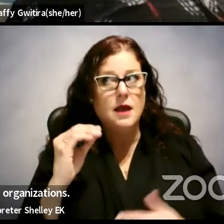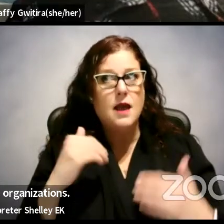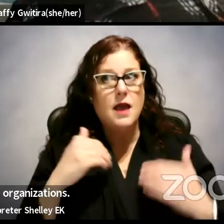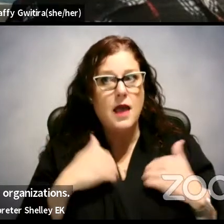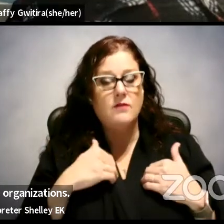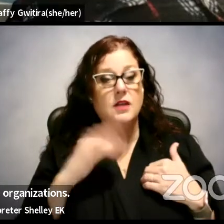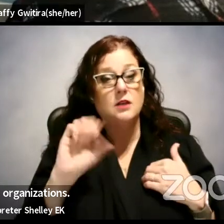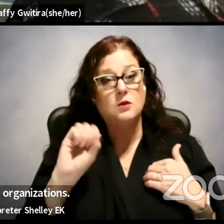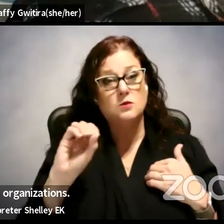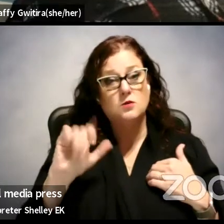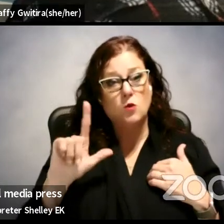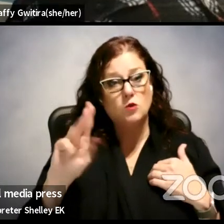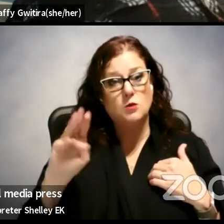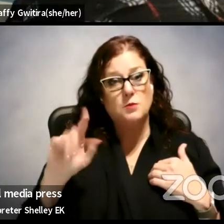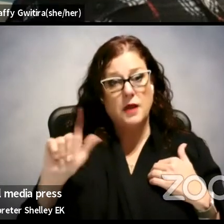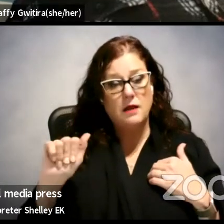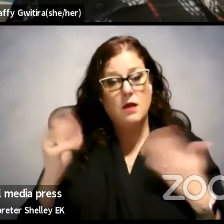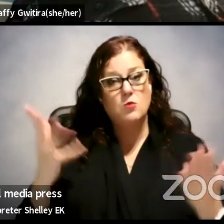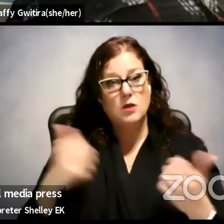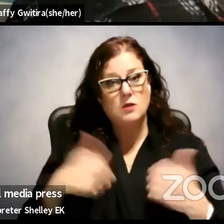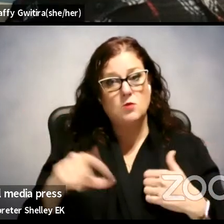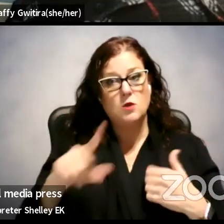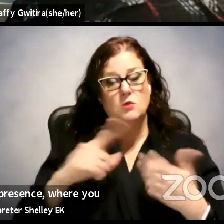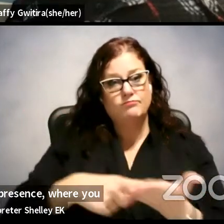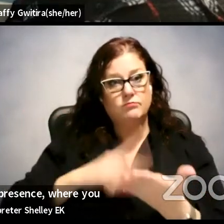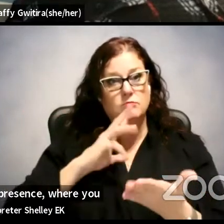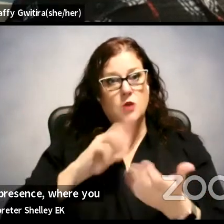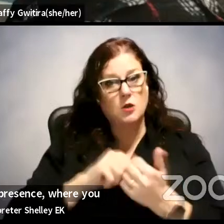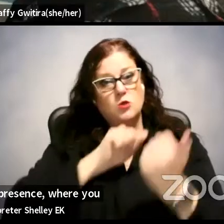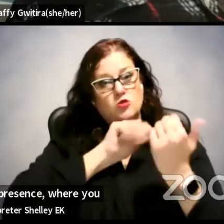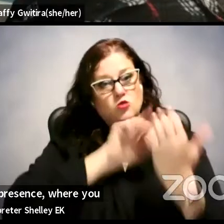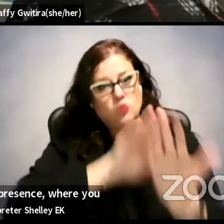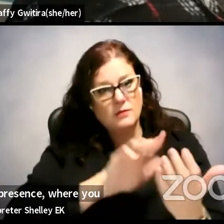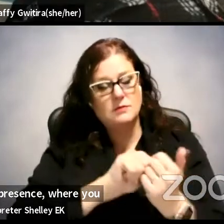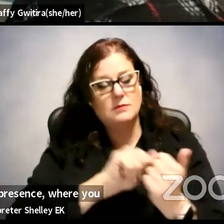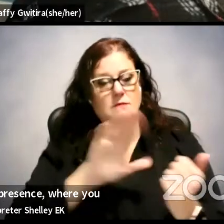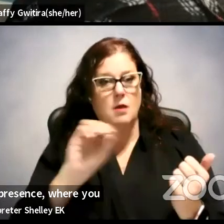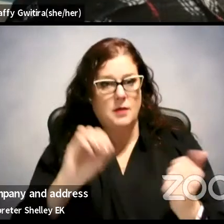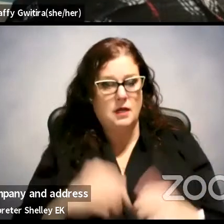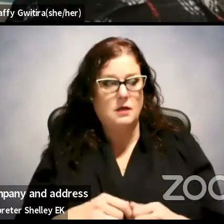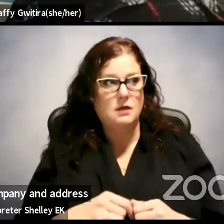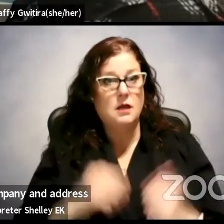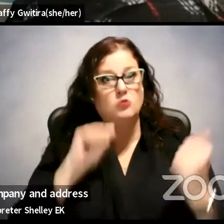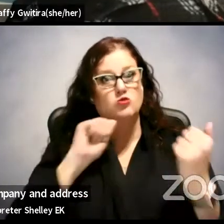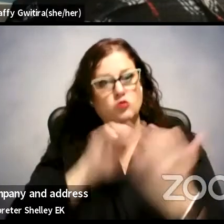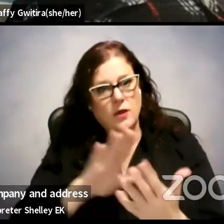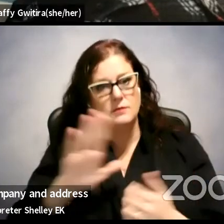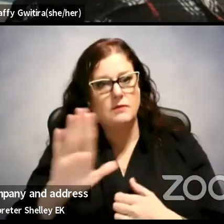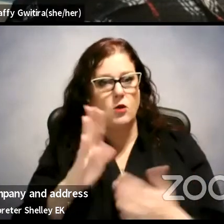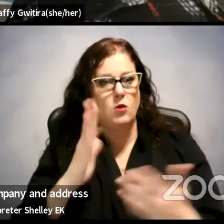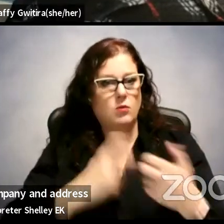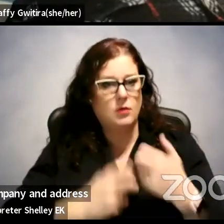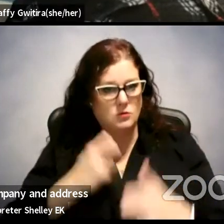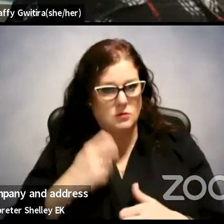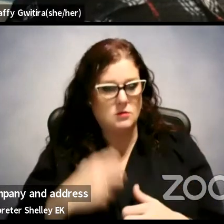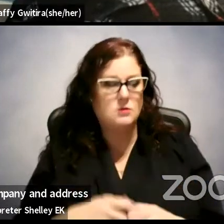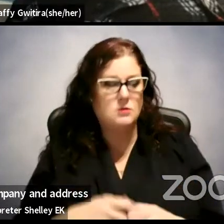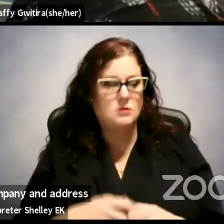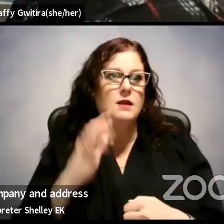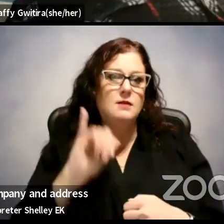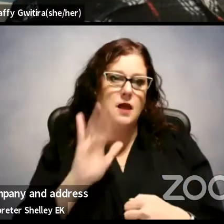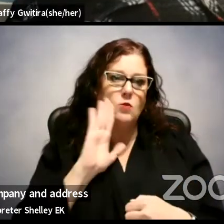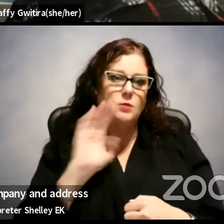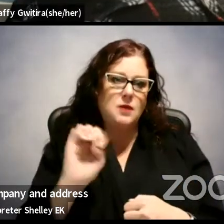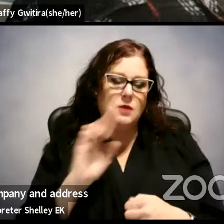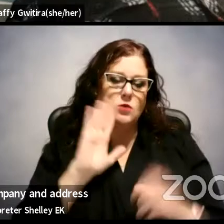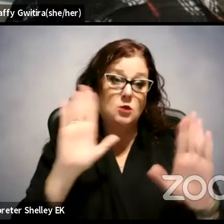social media presence where you talk to or you address the company and address their ills, that would be really